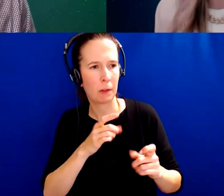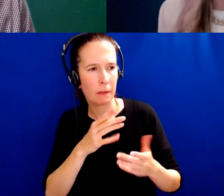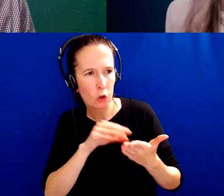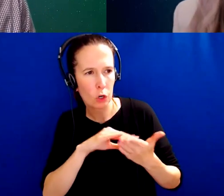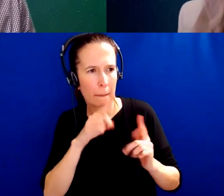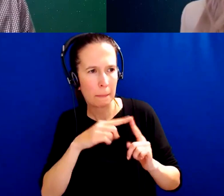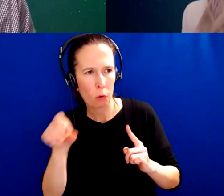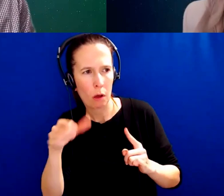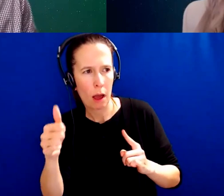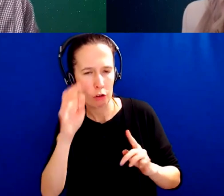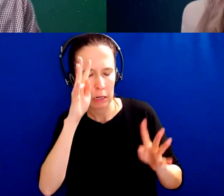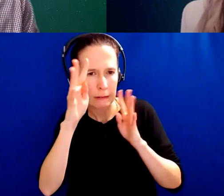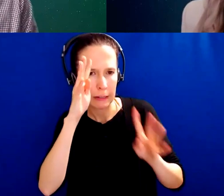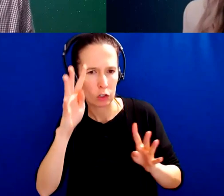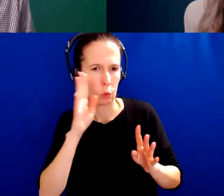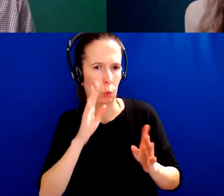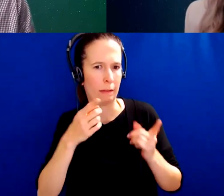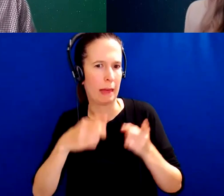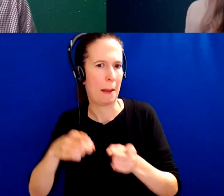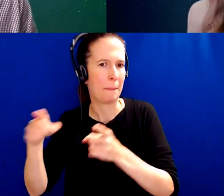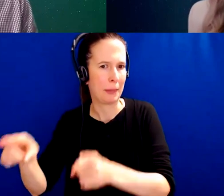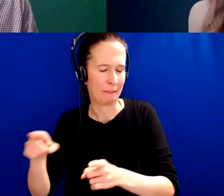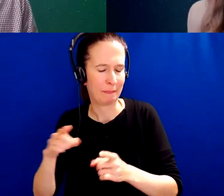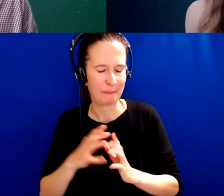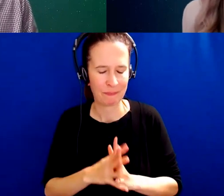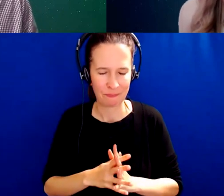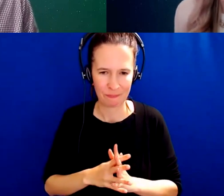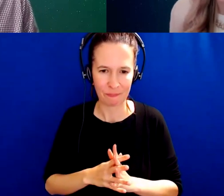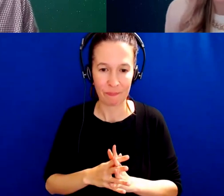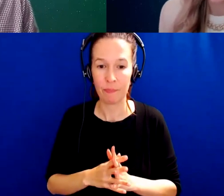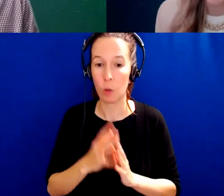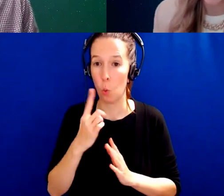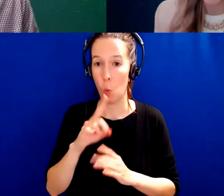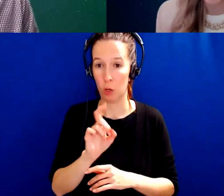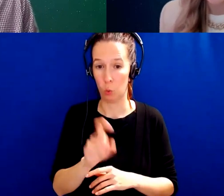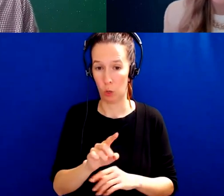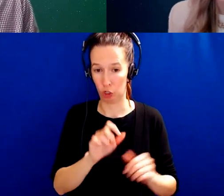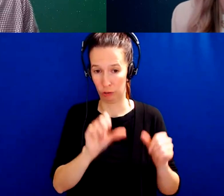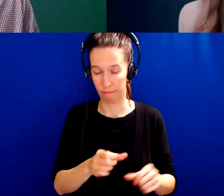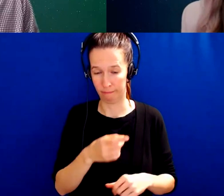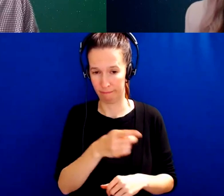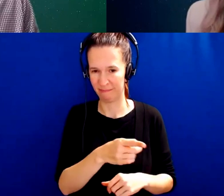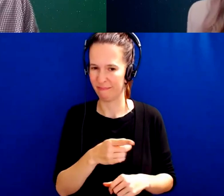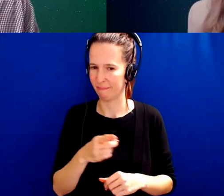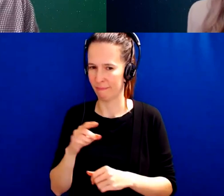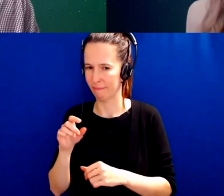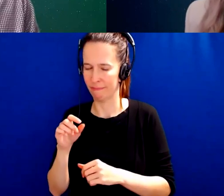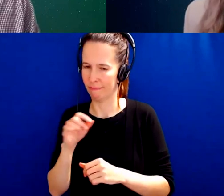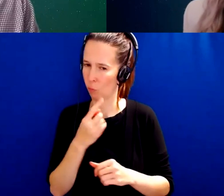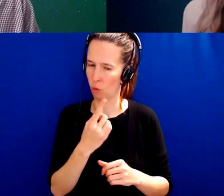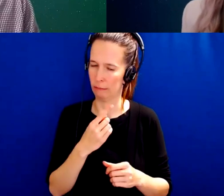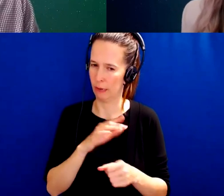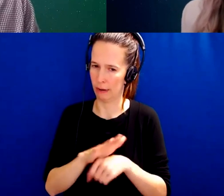innovations that are coming our way from your team. We do have one question in the chat that we've got time for, um,